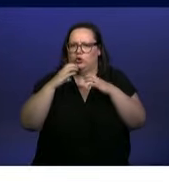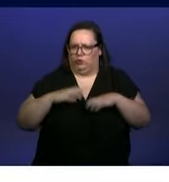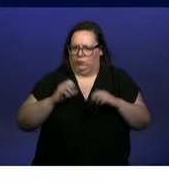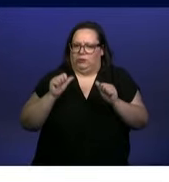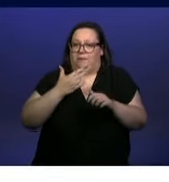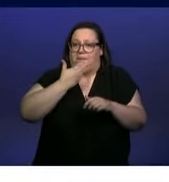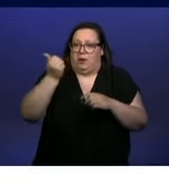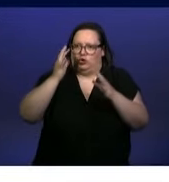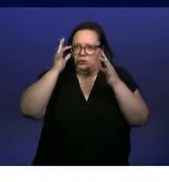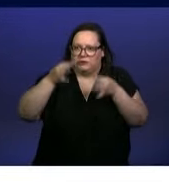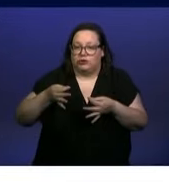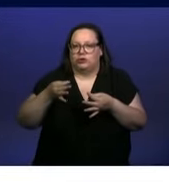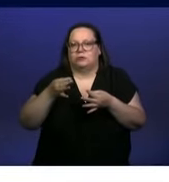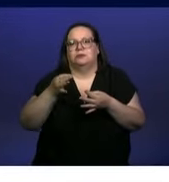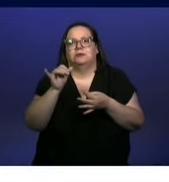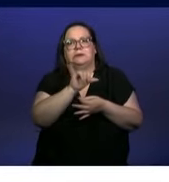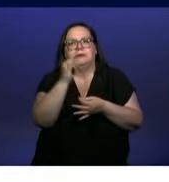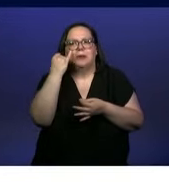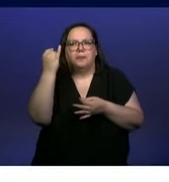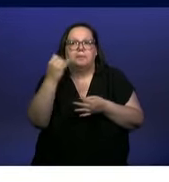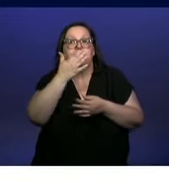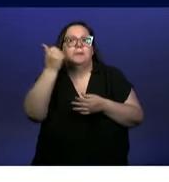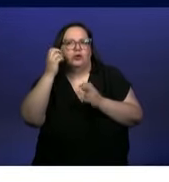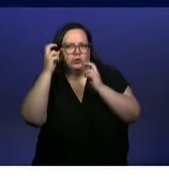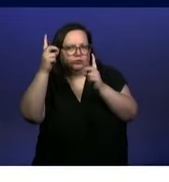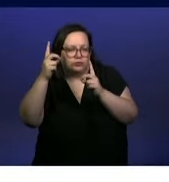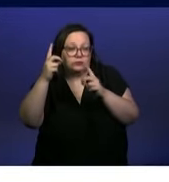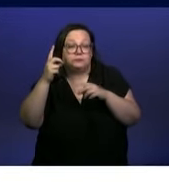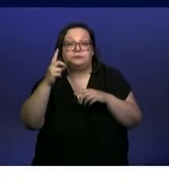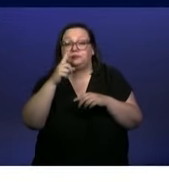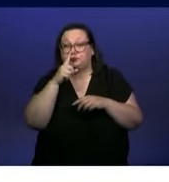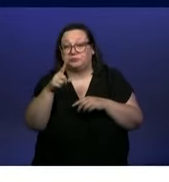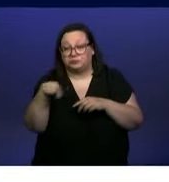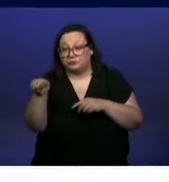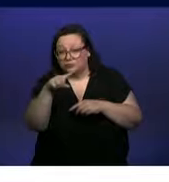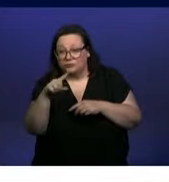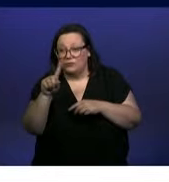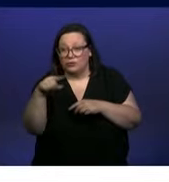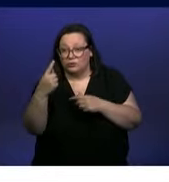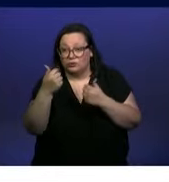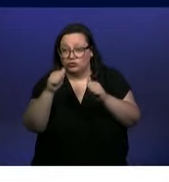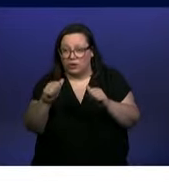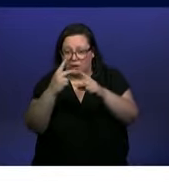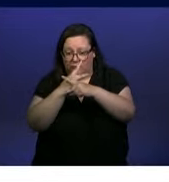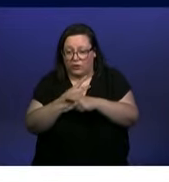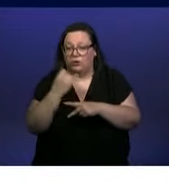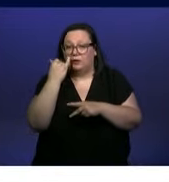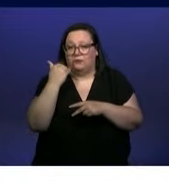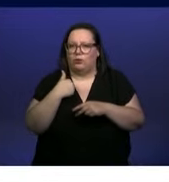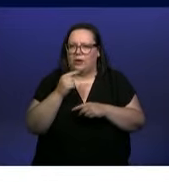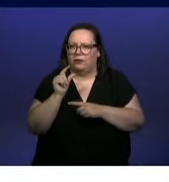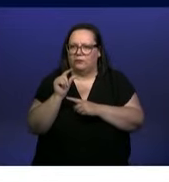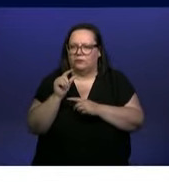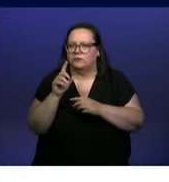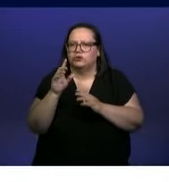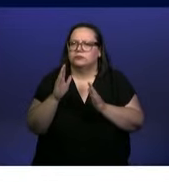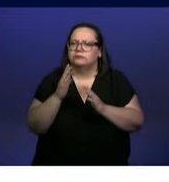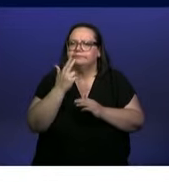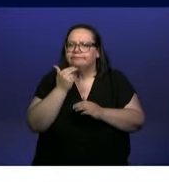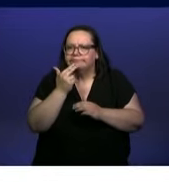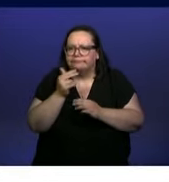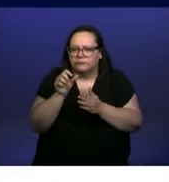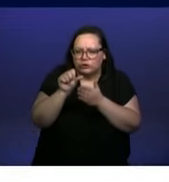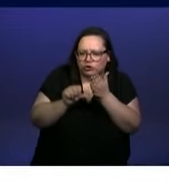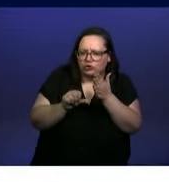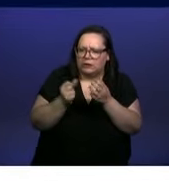decision. Likewise, there has to be better education. You just try to figure out, if you have a small surgery, what the cost is going to